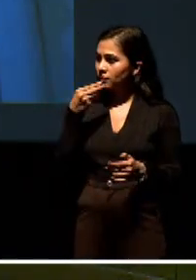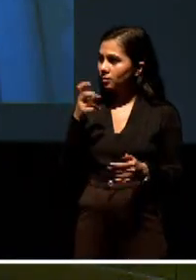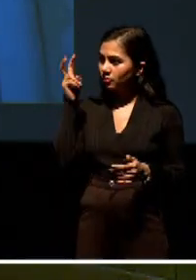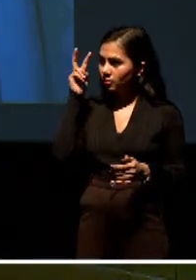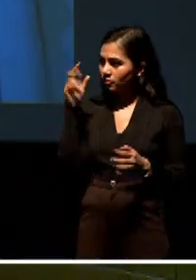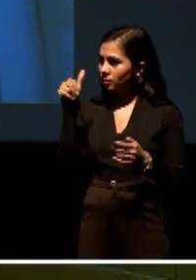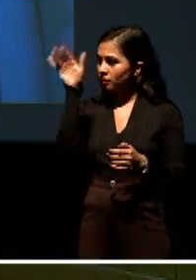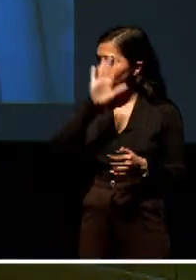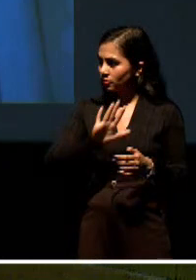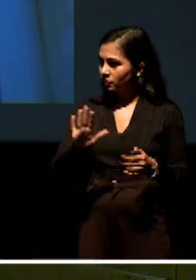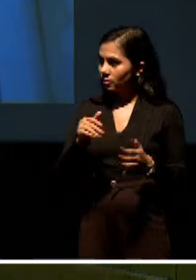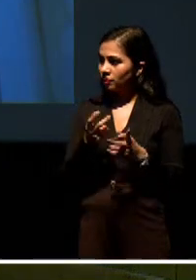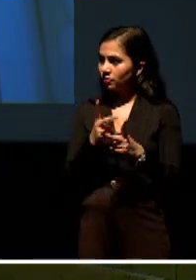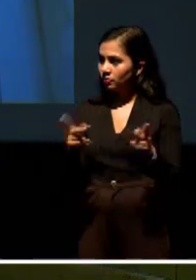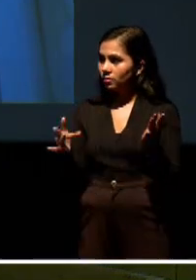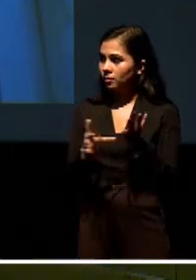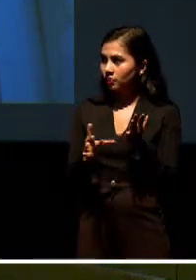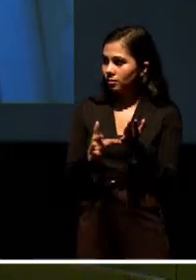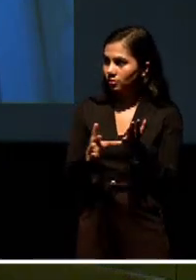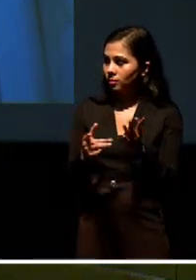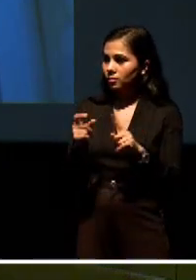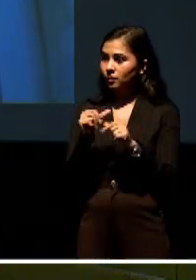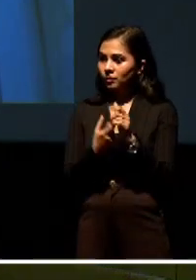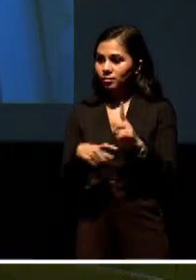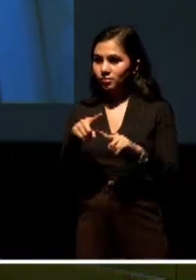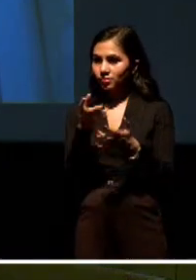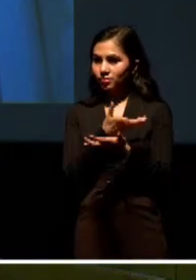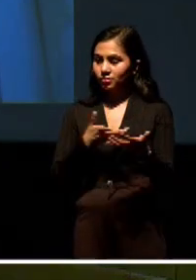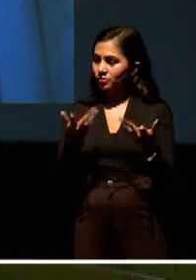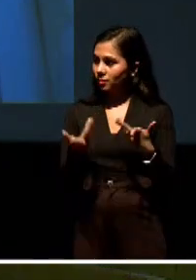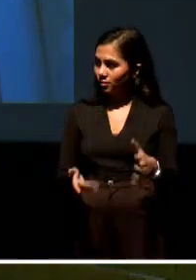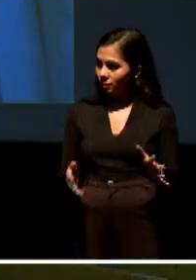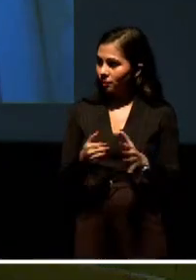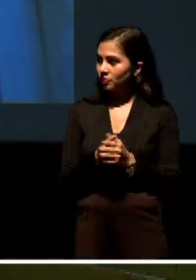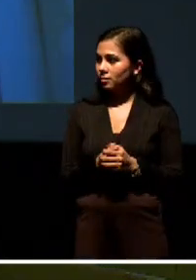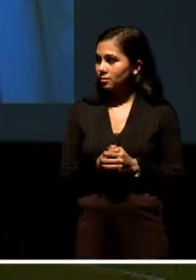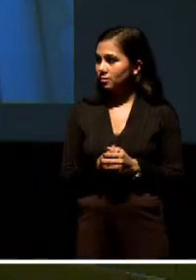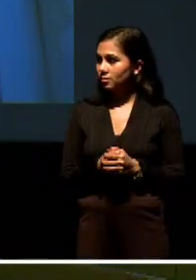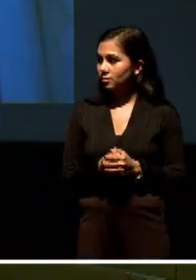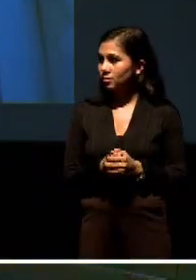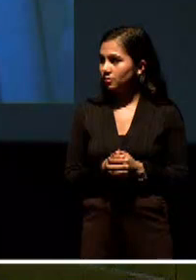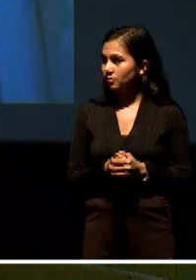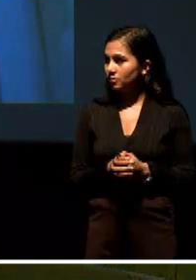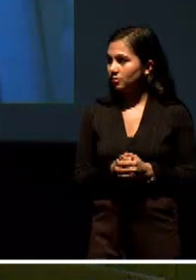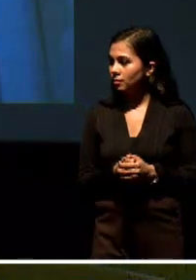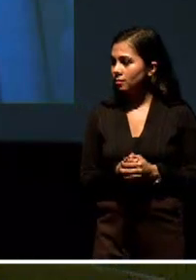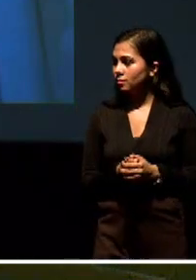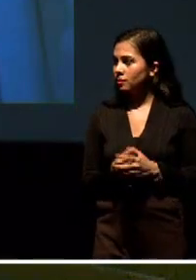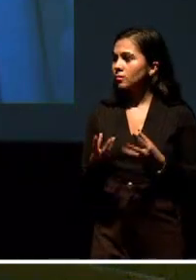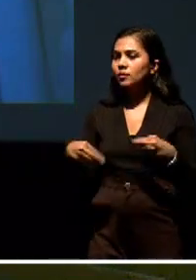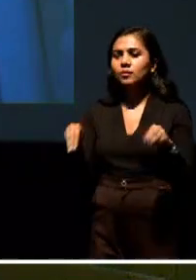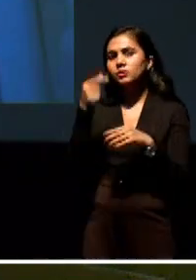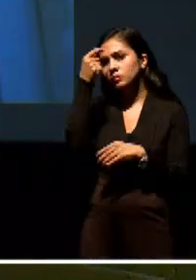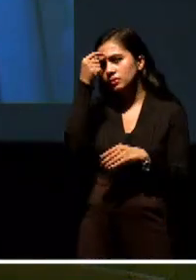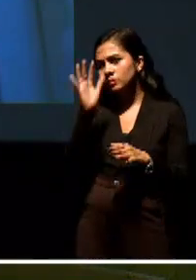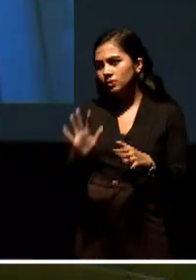in India, we, apart from the technology part, which has been discussed by all these distinguished experts we have here, there is also the issue that